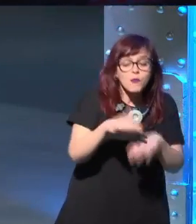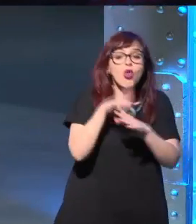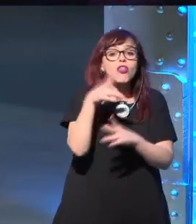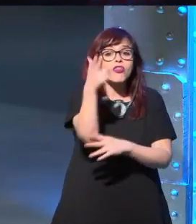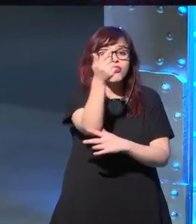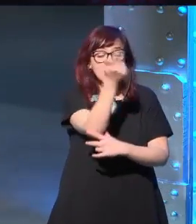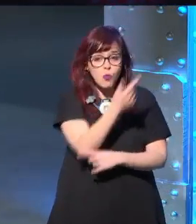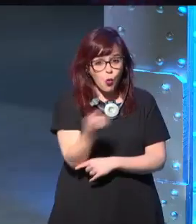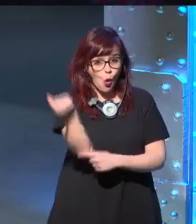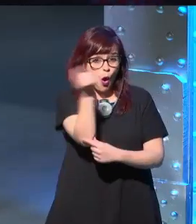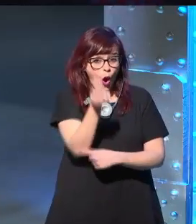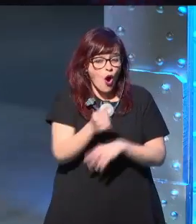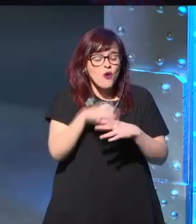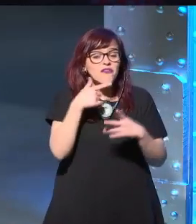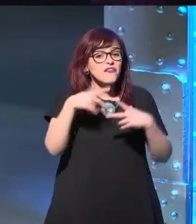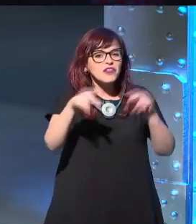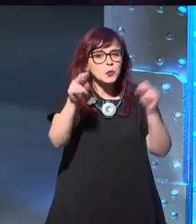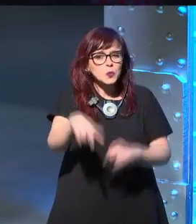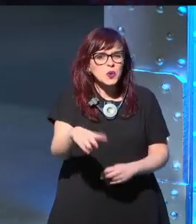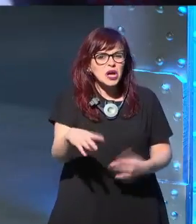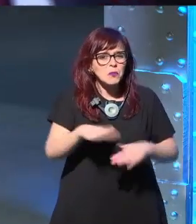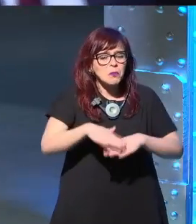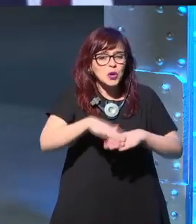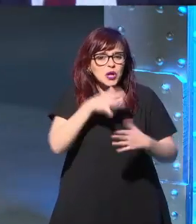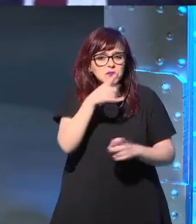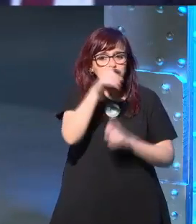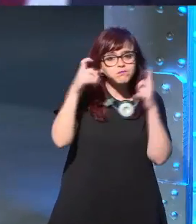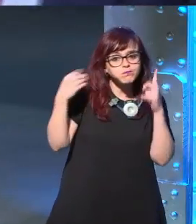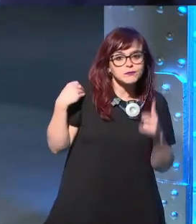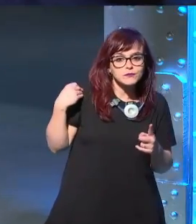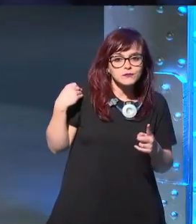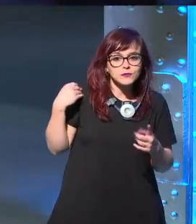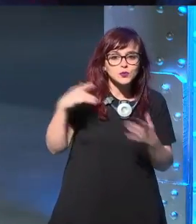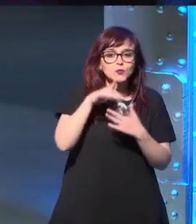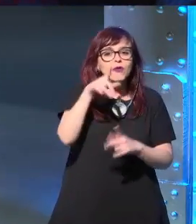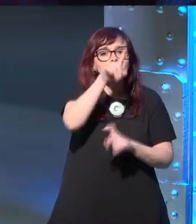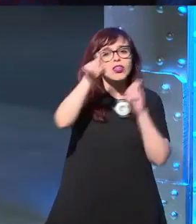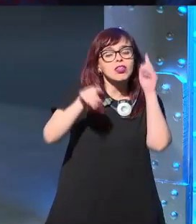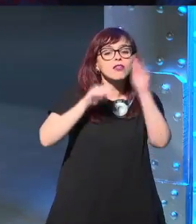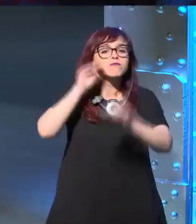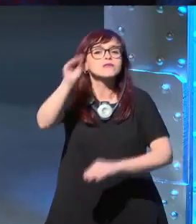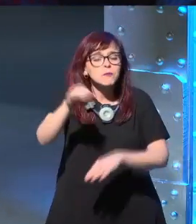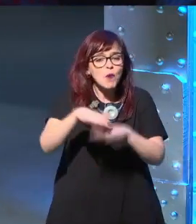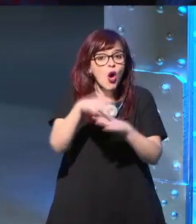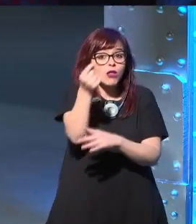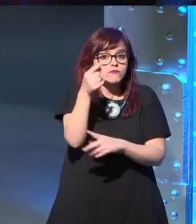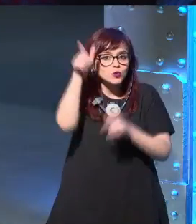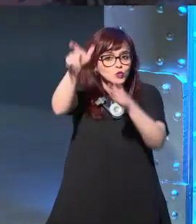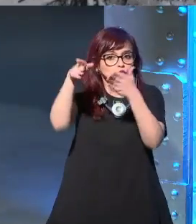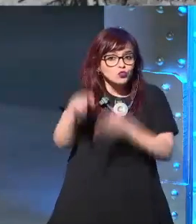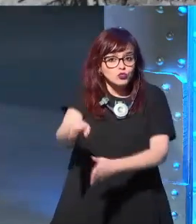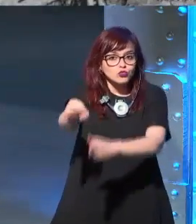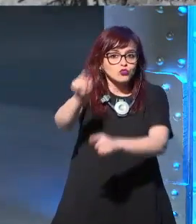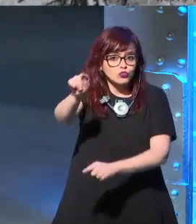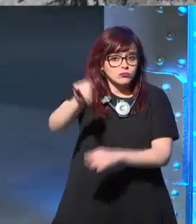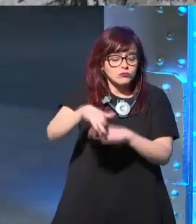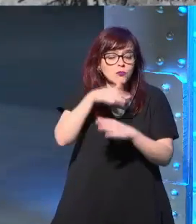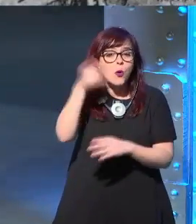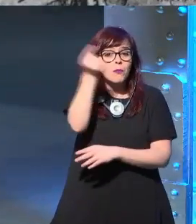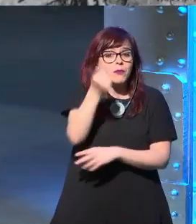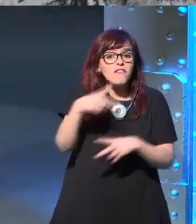me today, and I said, it's a question I would most ask Leonardo. Is what were the things you didn't finish? This is another painting he did not